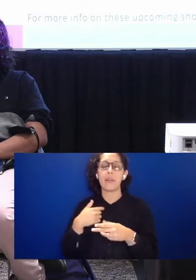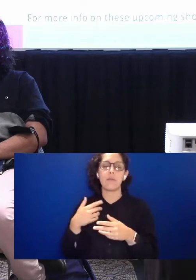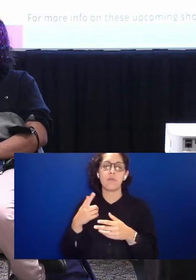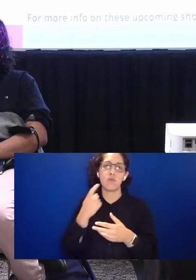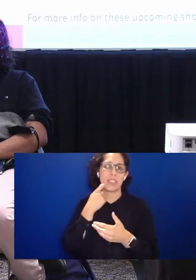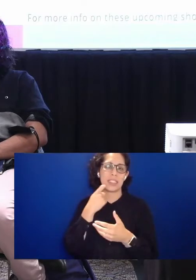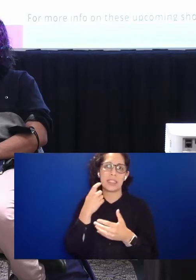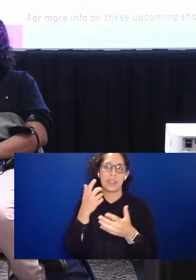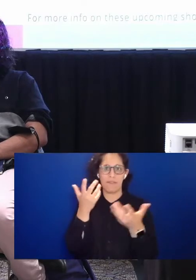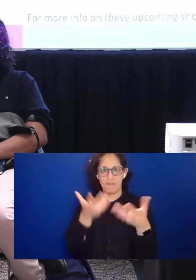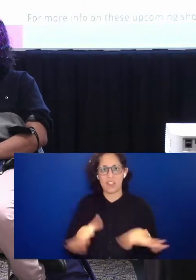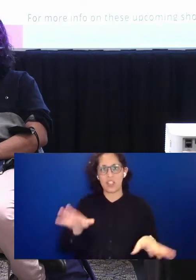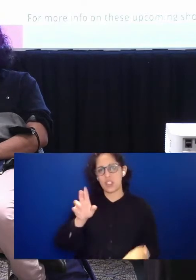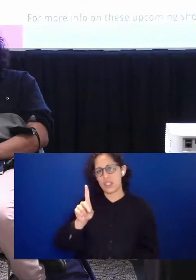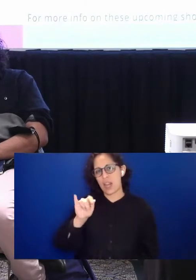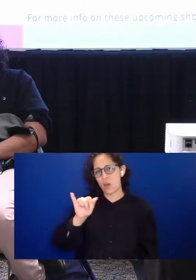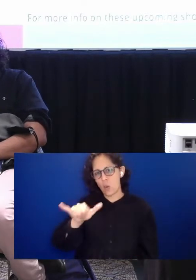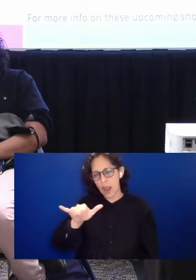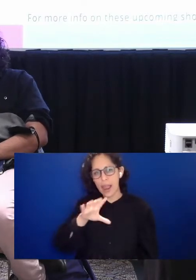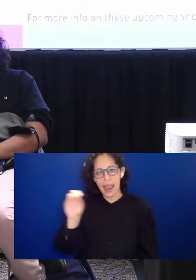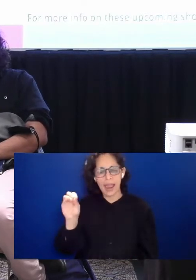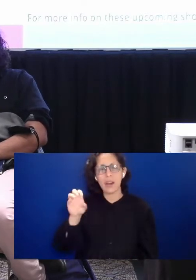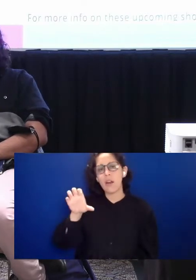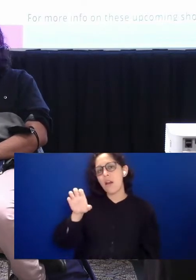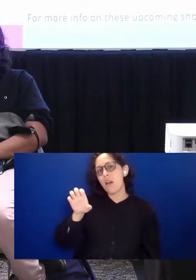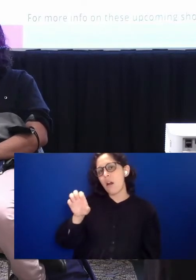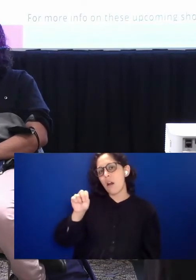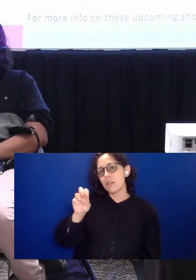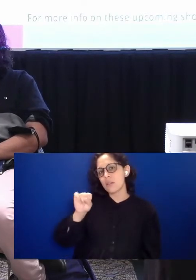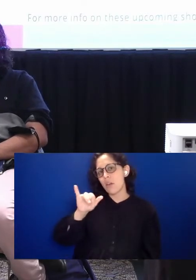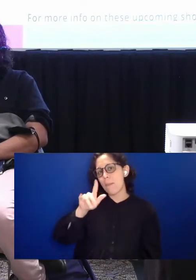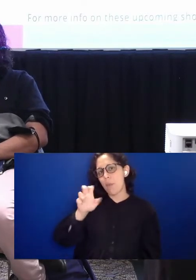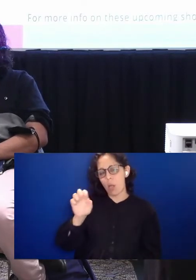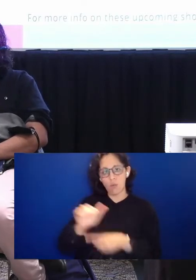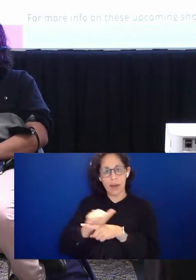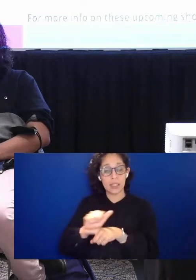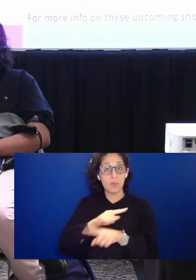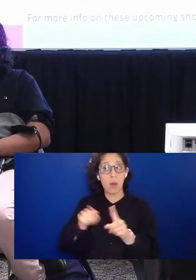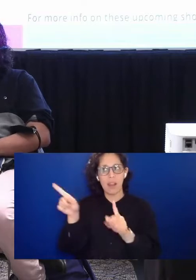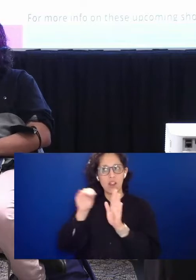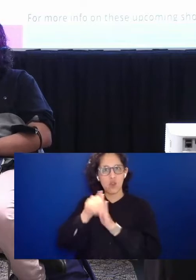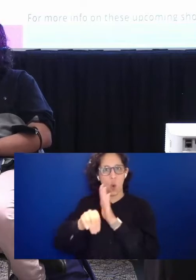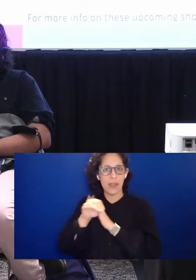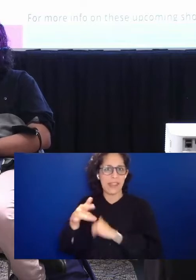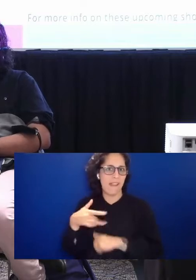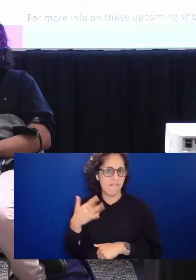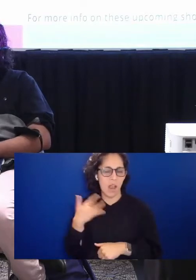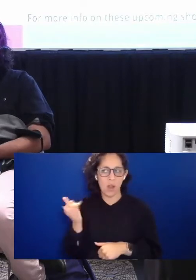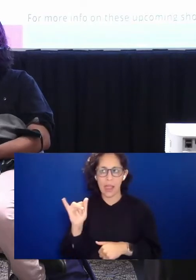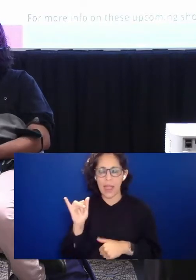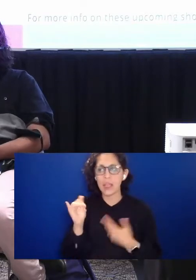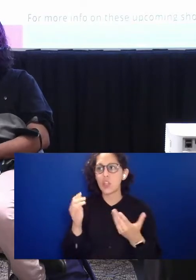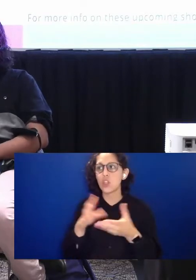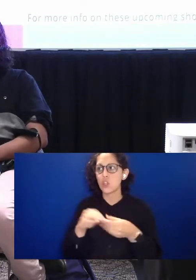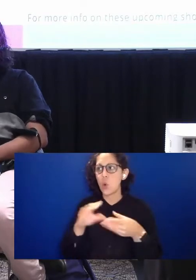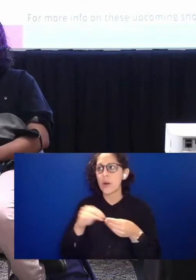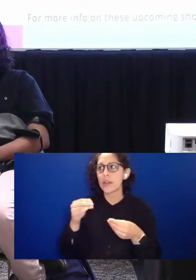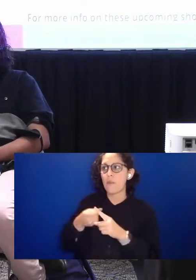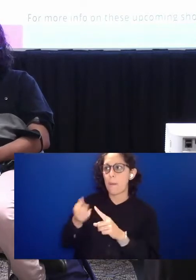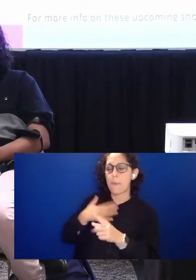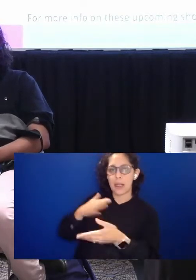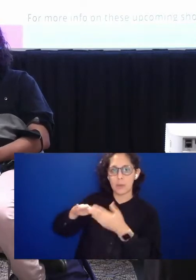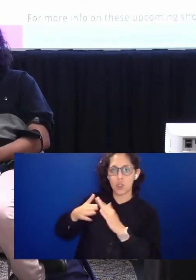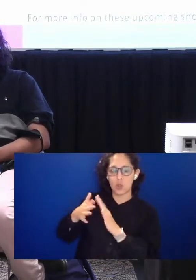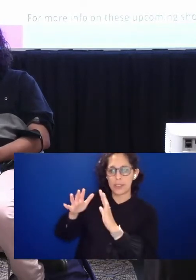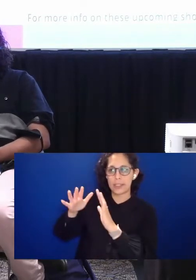New Orleans, a lot of my devising practice comes out of the fact that I felt like the stories of my communities and the